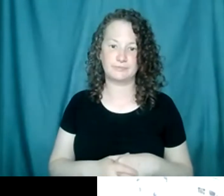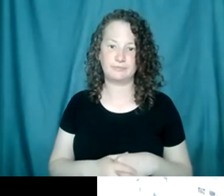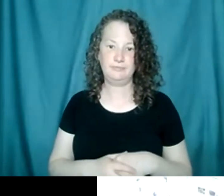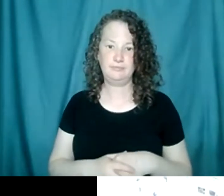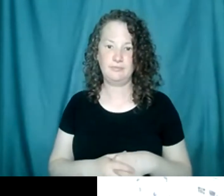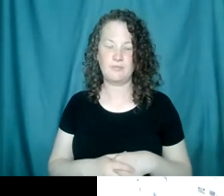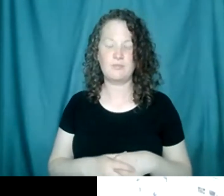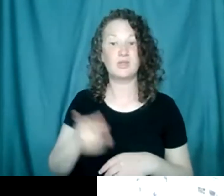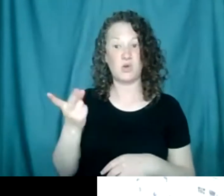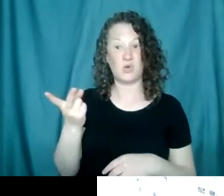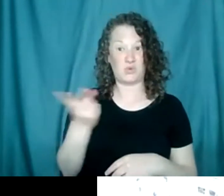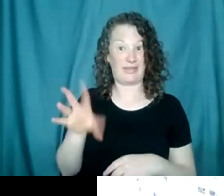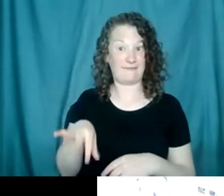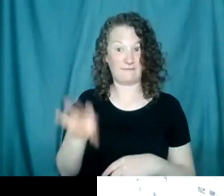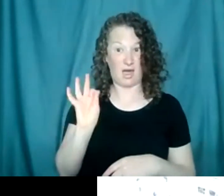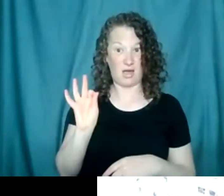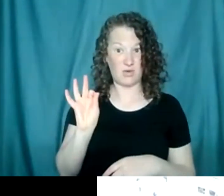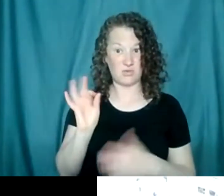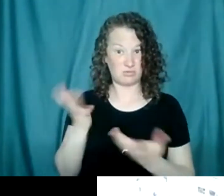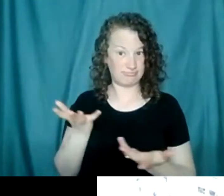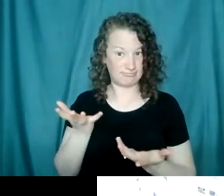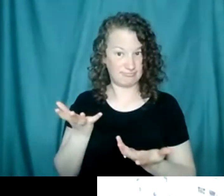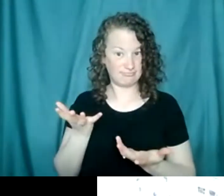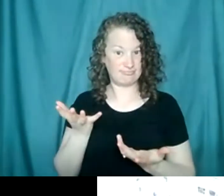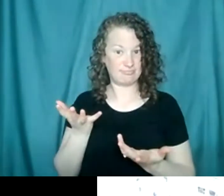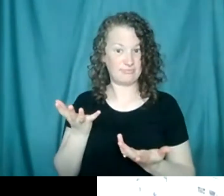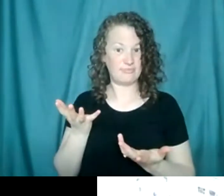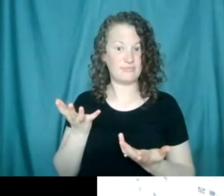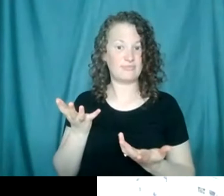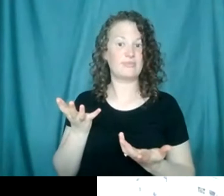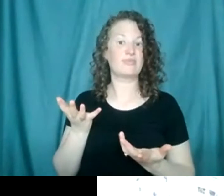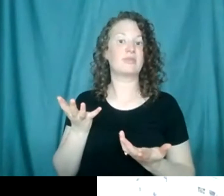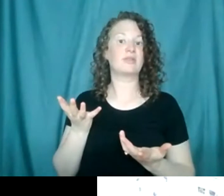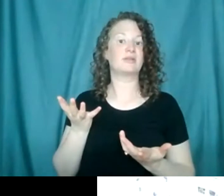And what they found was that